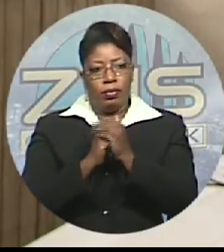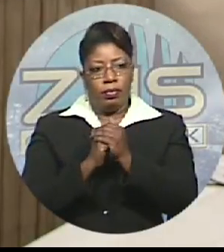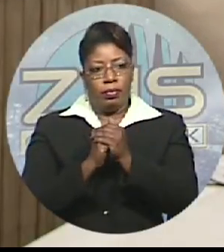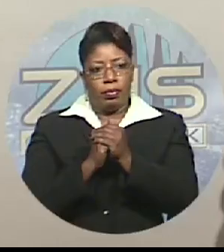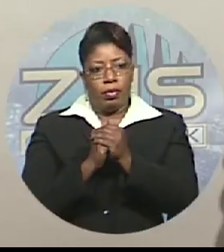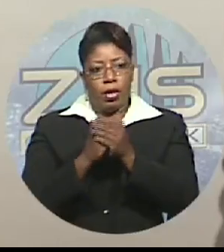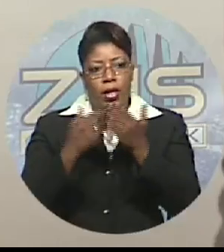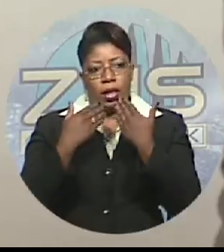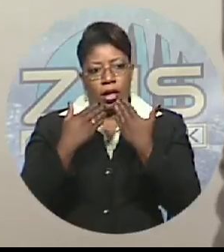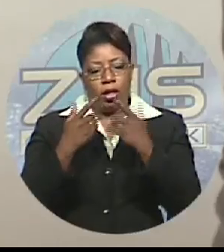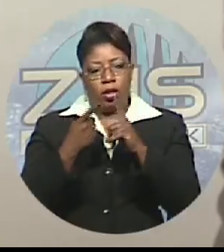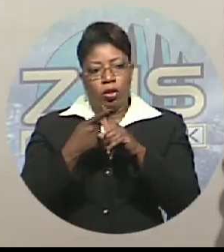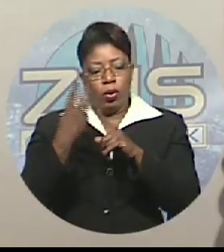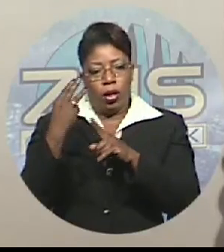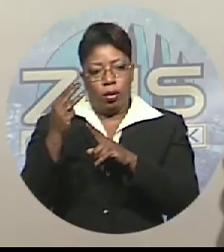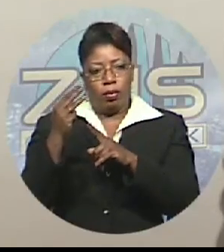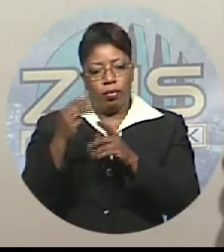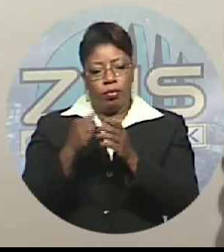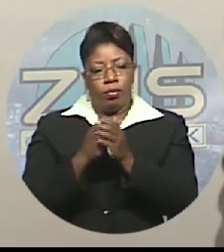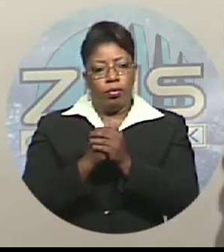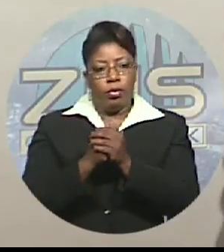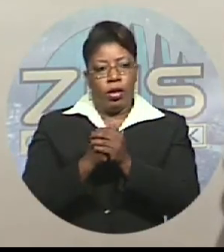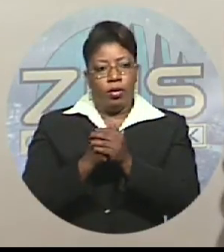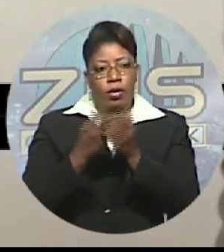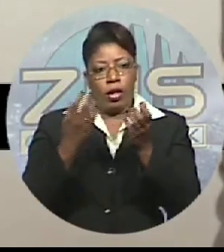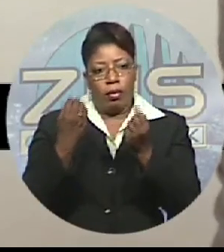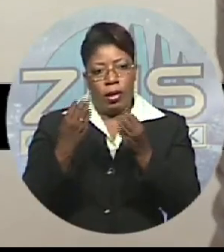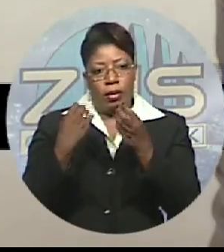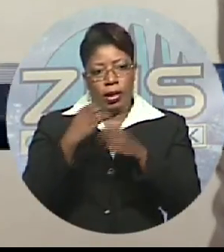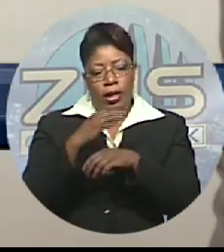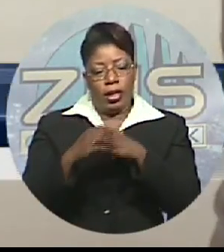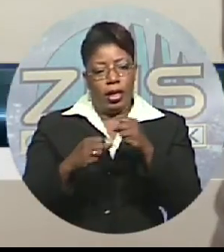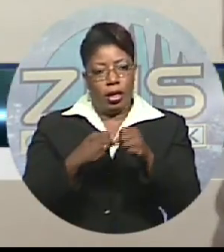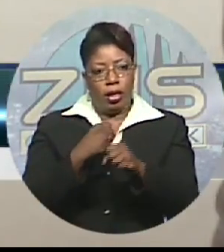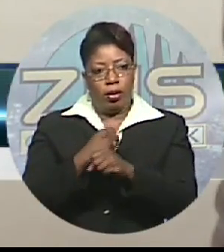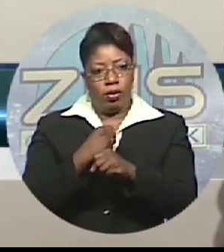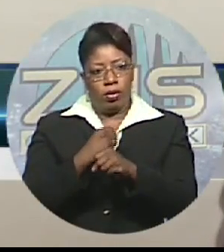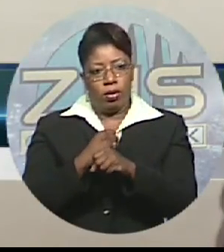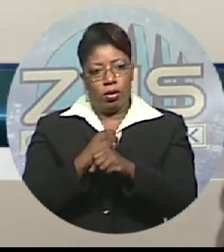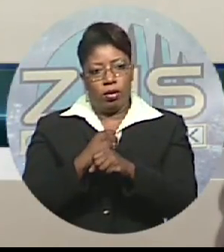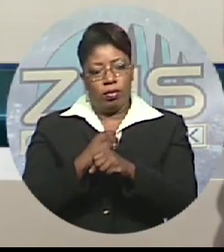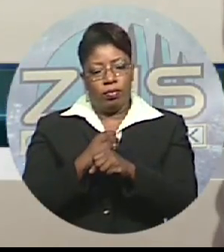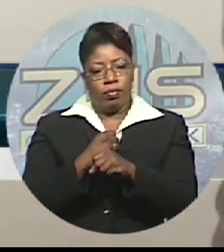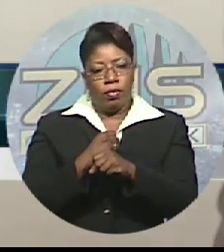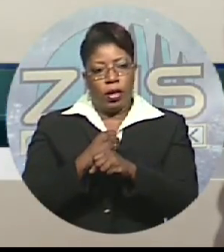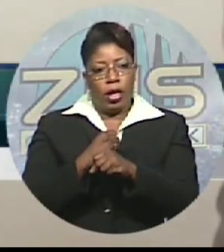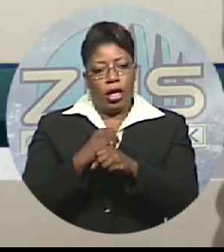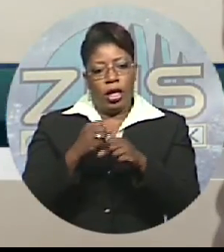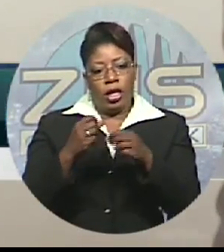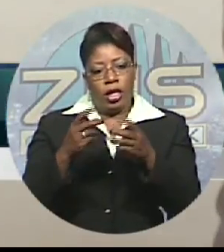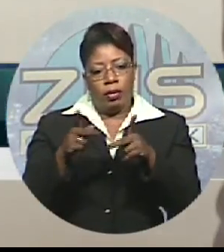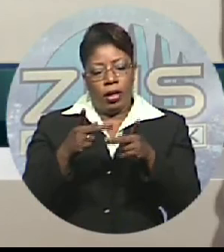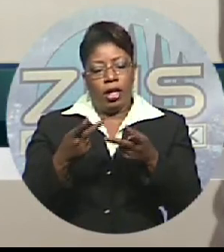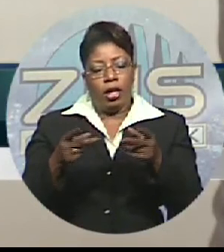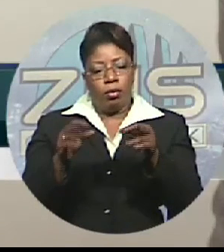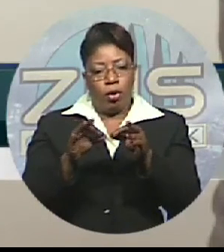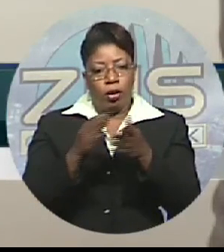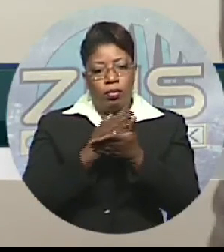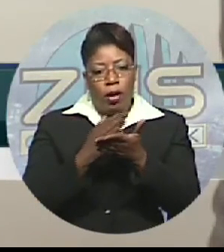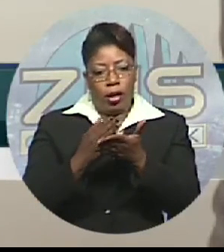We say thank you to him for his generosity over the many years. He was instrumental in starting of this